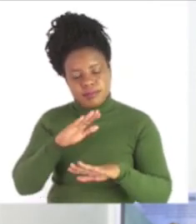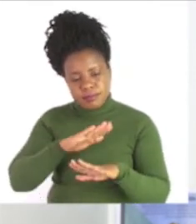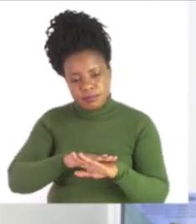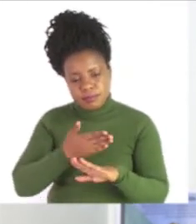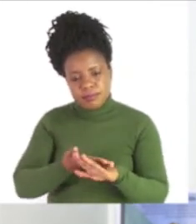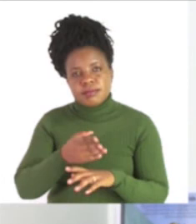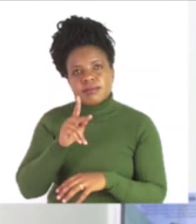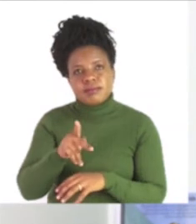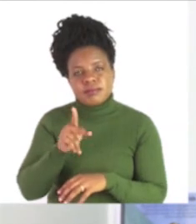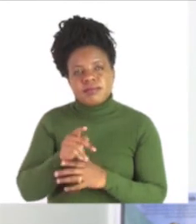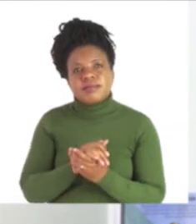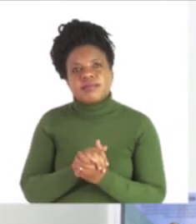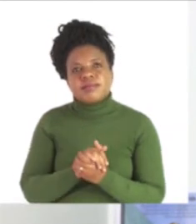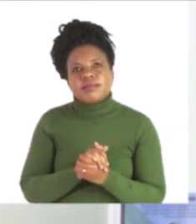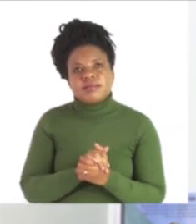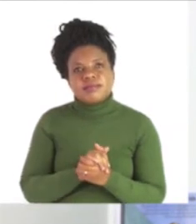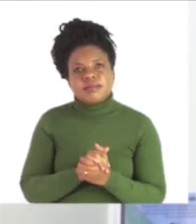example, we have